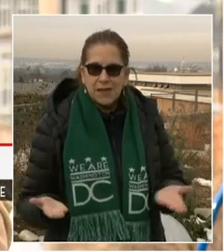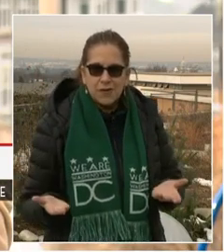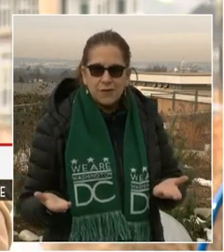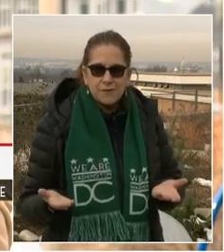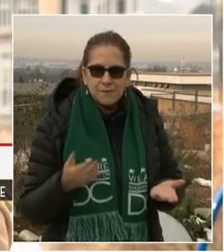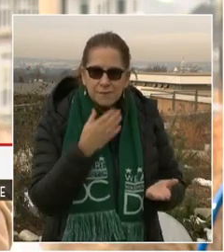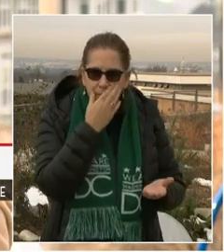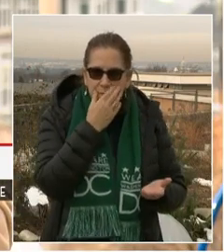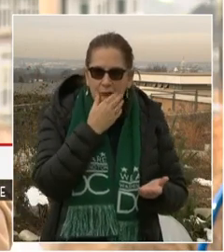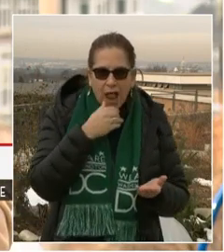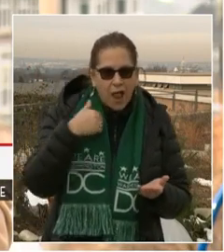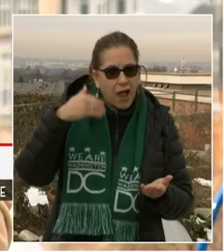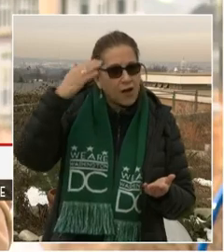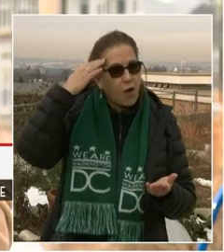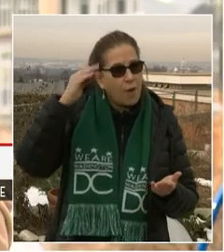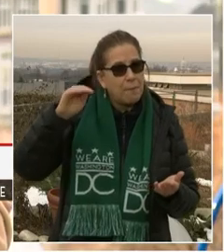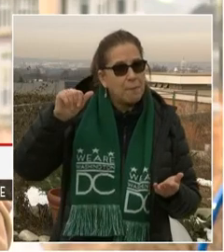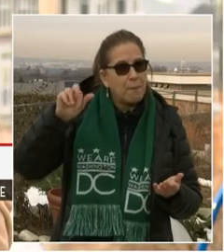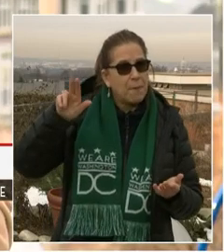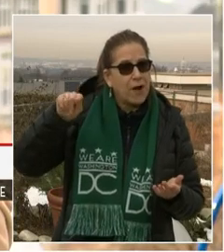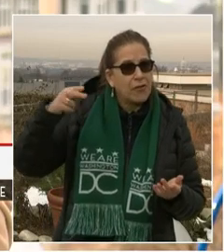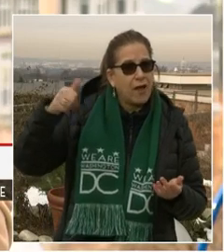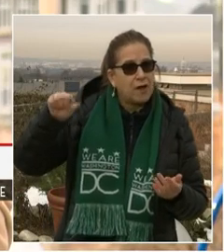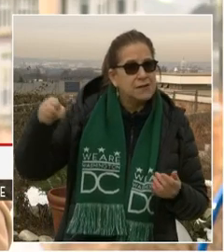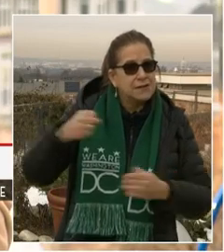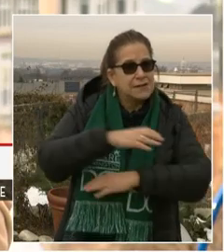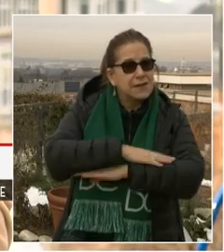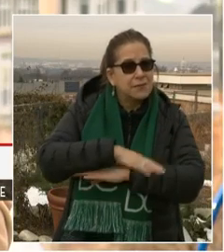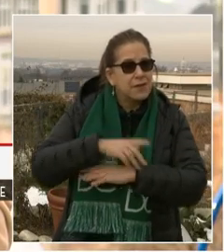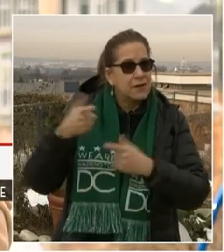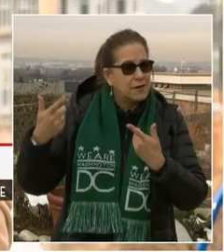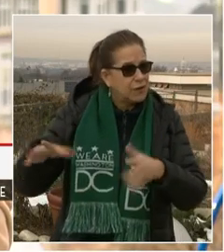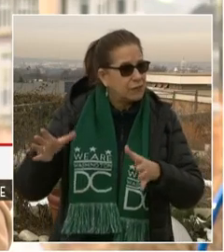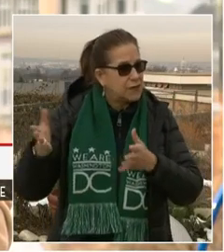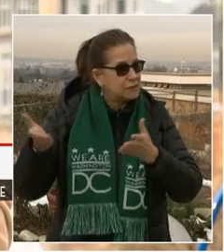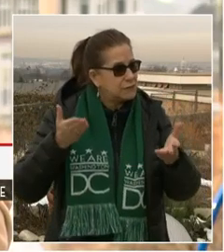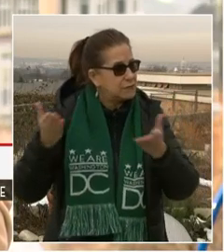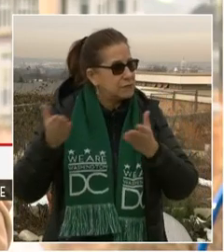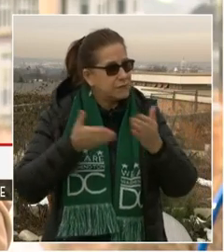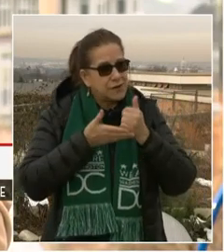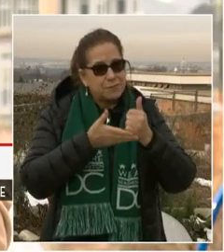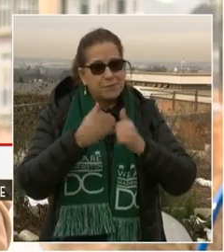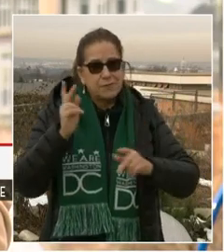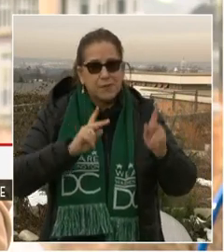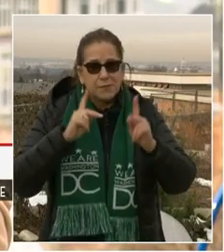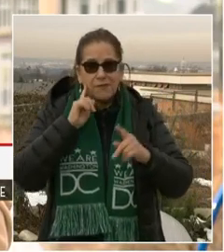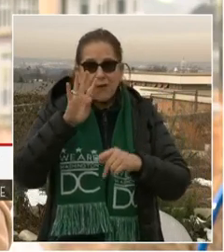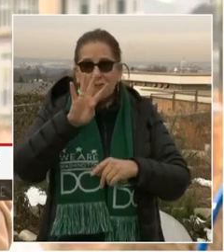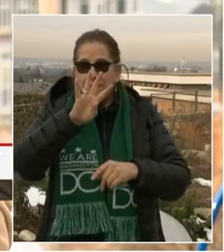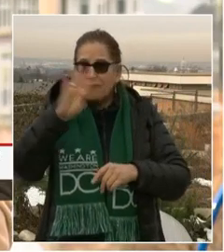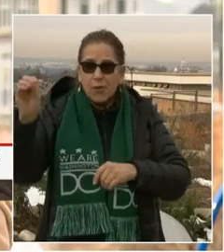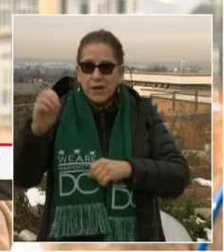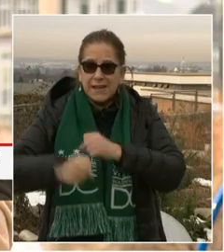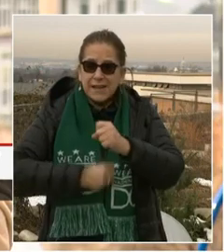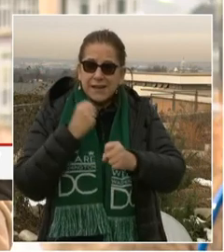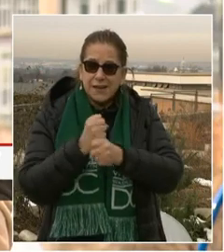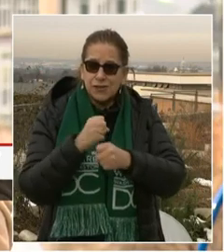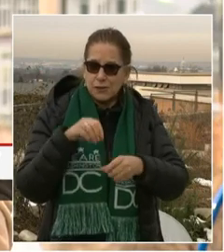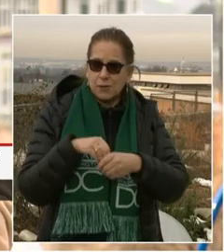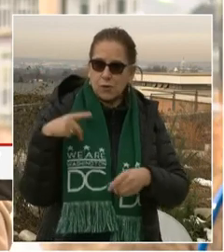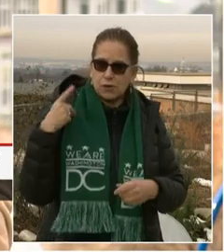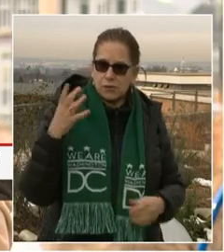healthy foods, community resources, and emergency support in Washington, D.C. To do this, we